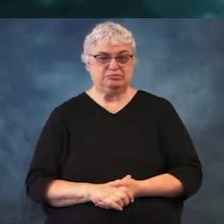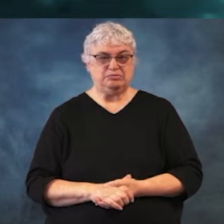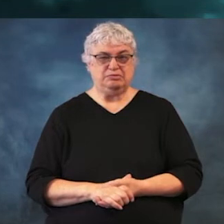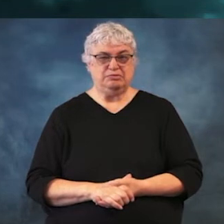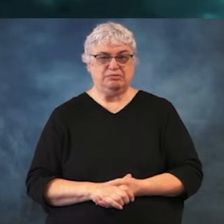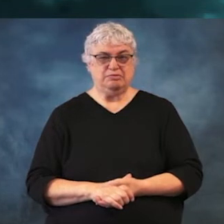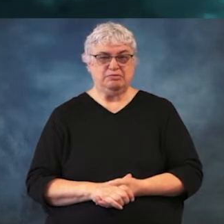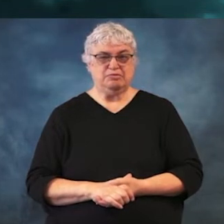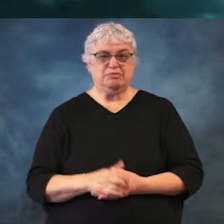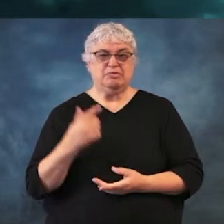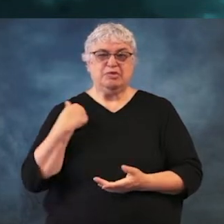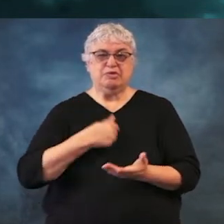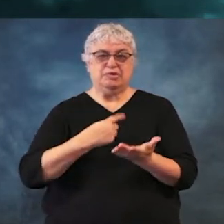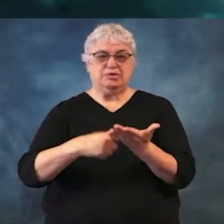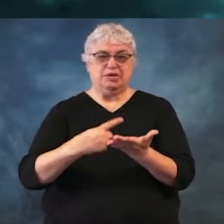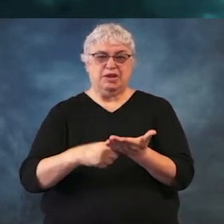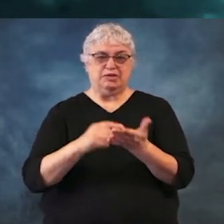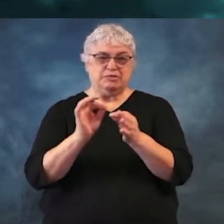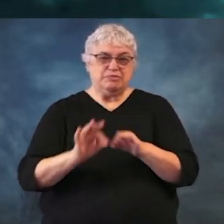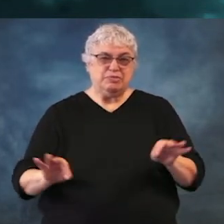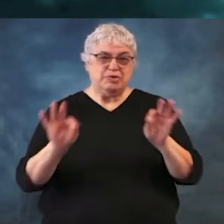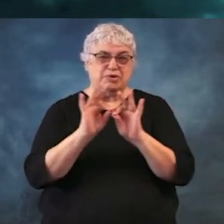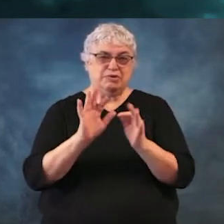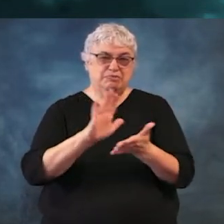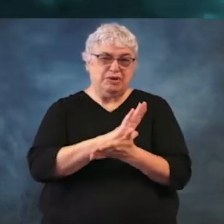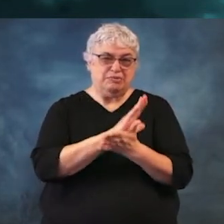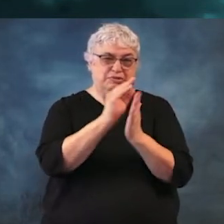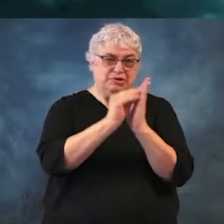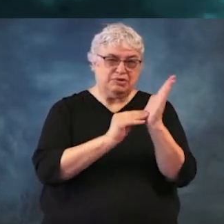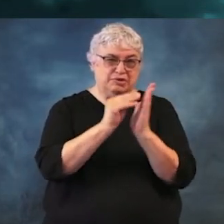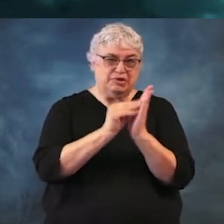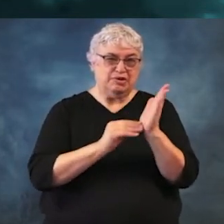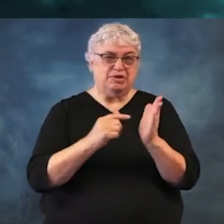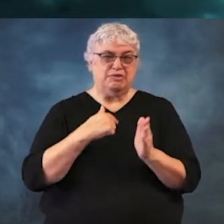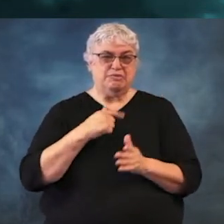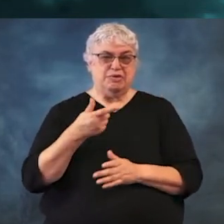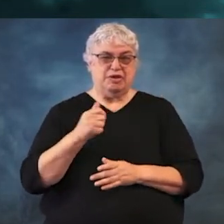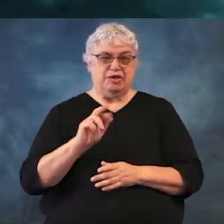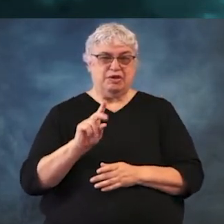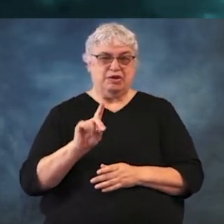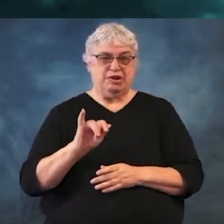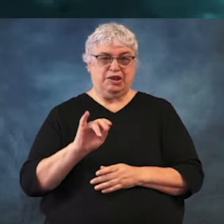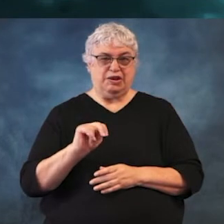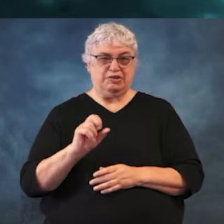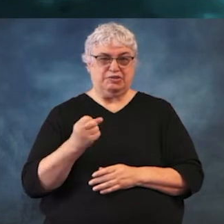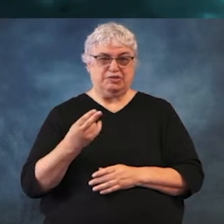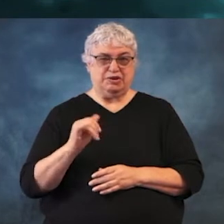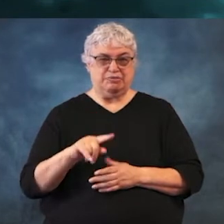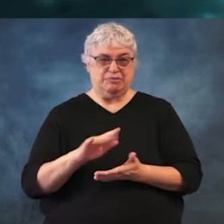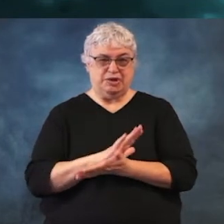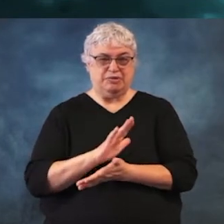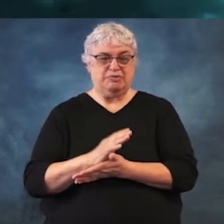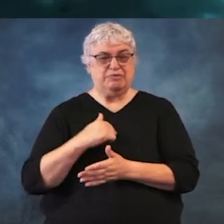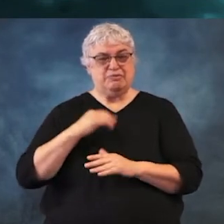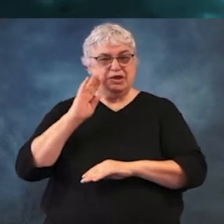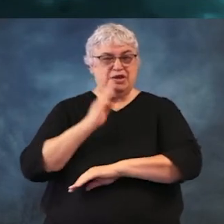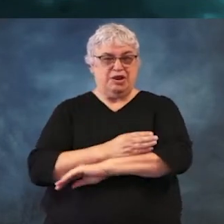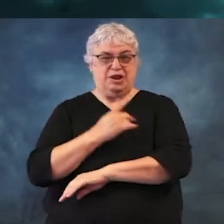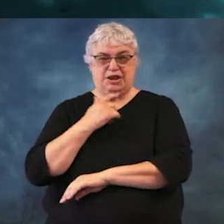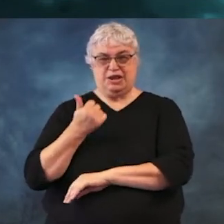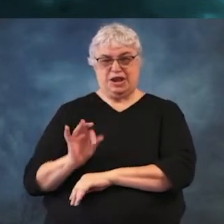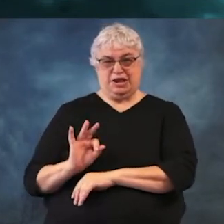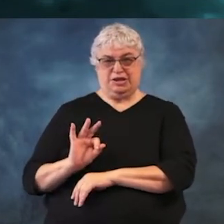And like we talked about, important paperwork. As a parent, I have to make sure I have my guardianship paperwork, because my daughter is an adult at